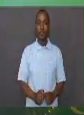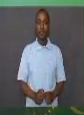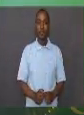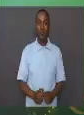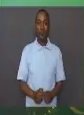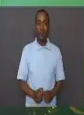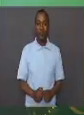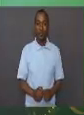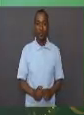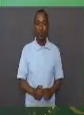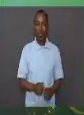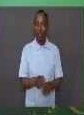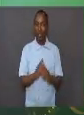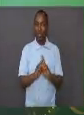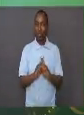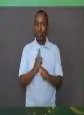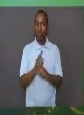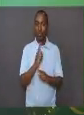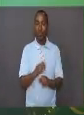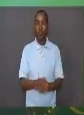hurt you if you eat them.